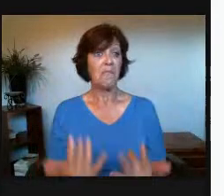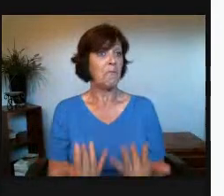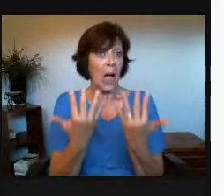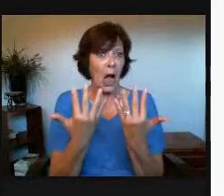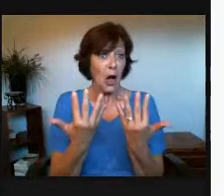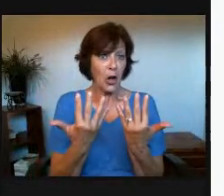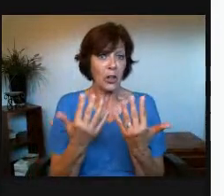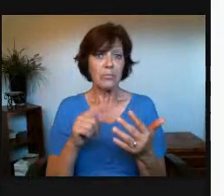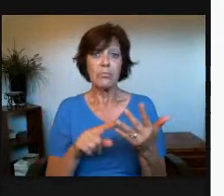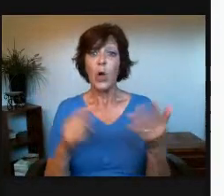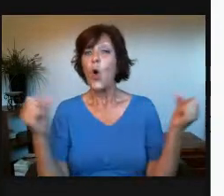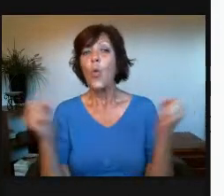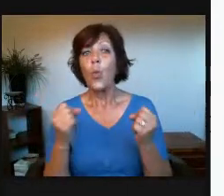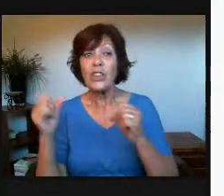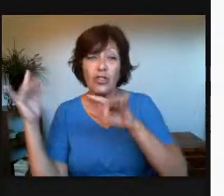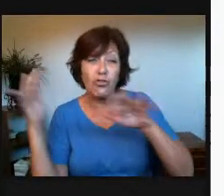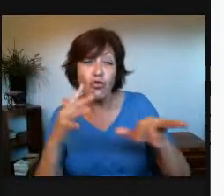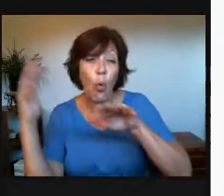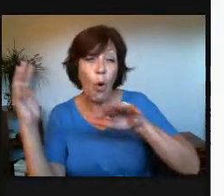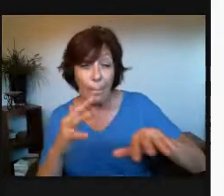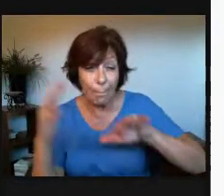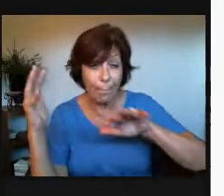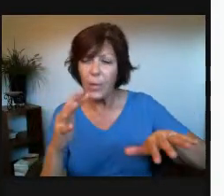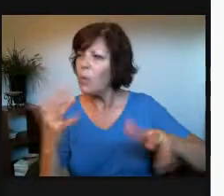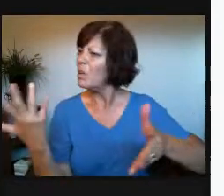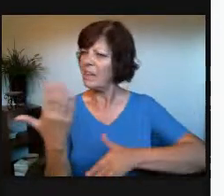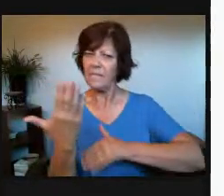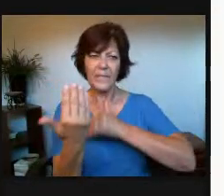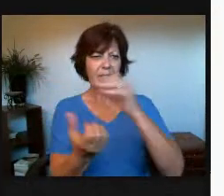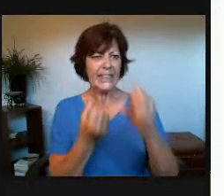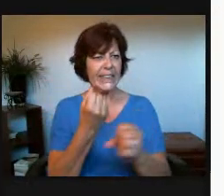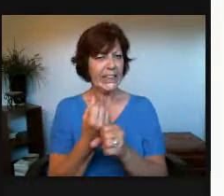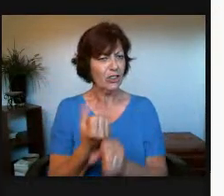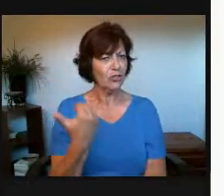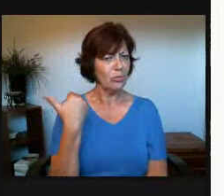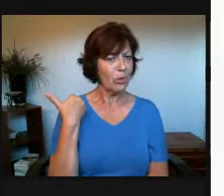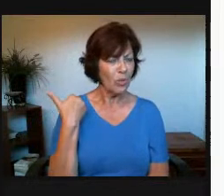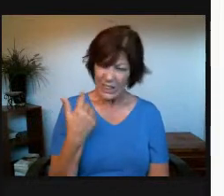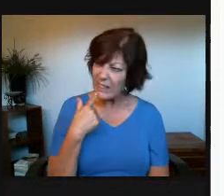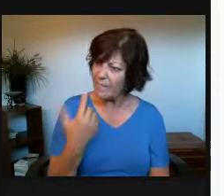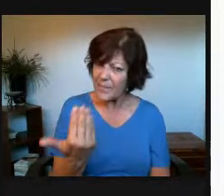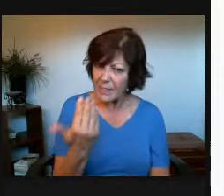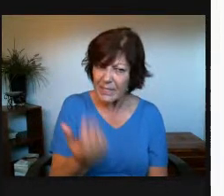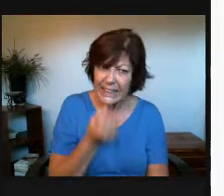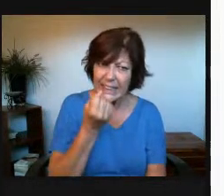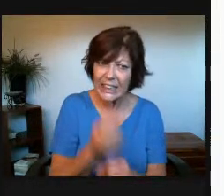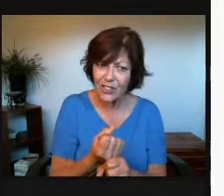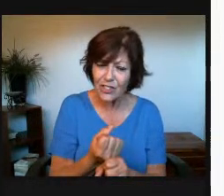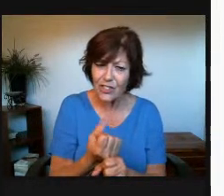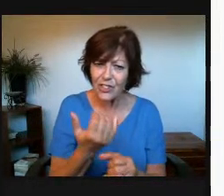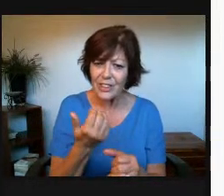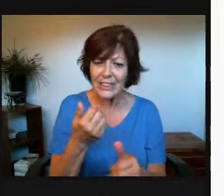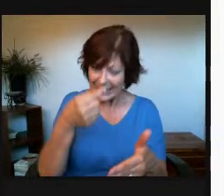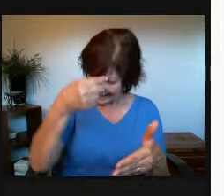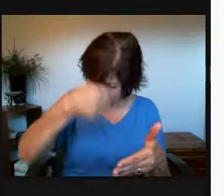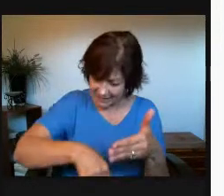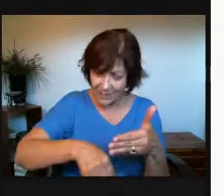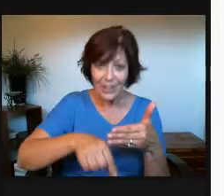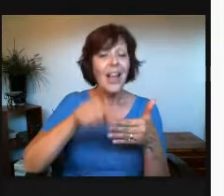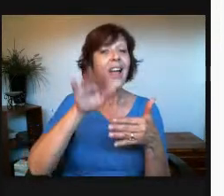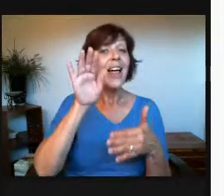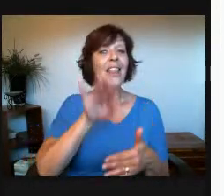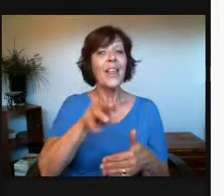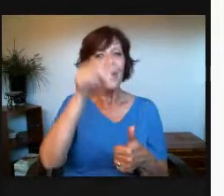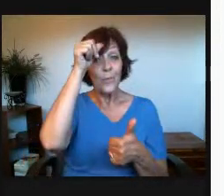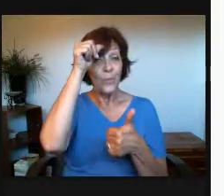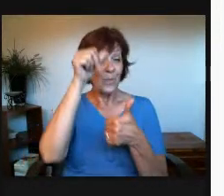winter storms. In fact, what was it, 15 years? I think it's 15 years next week when we will be,